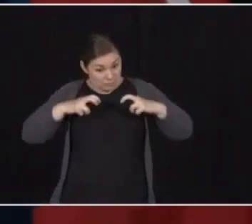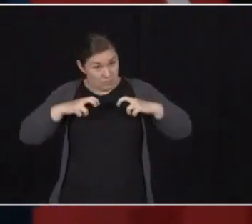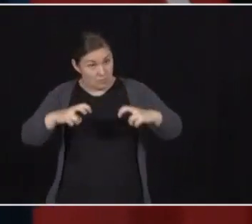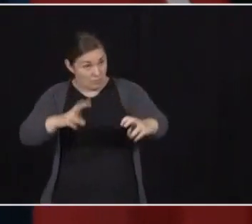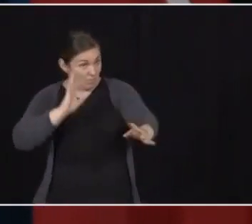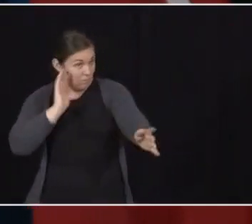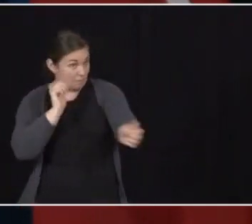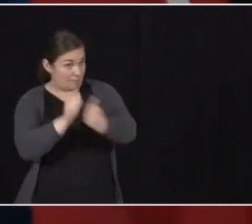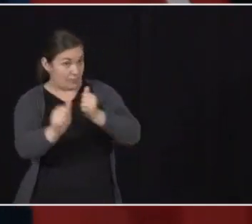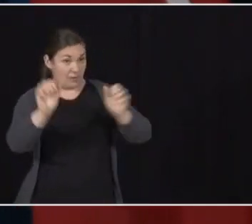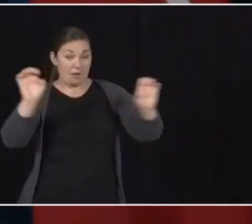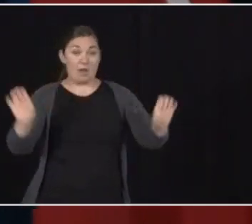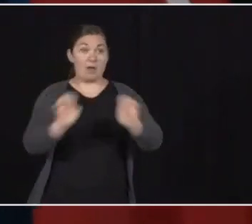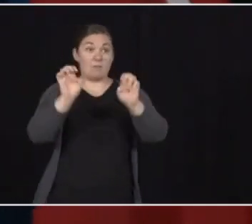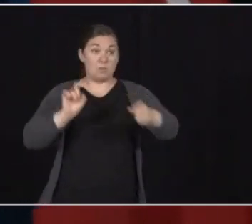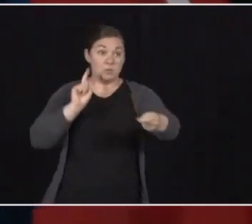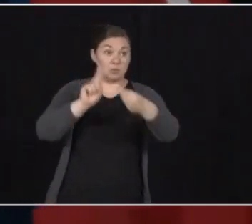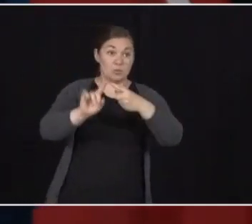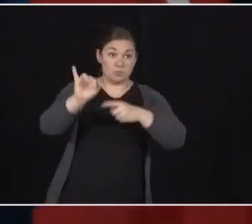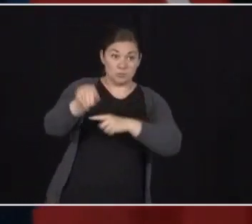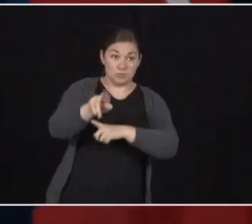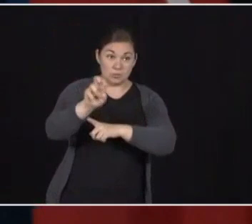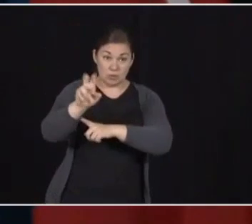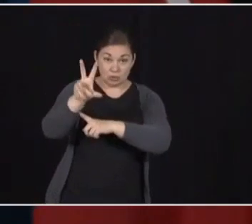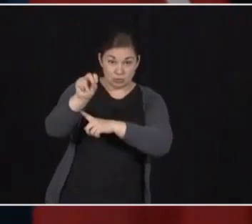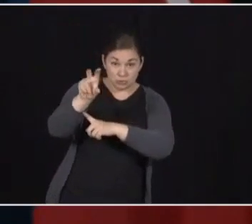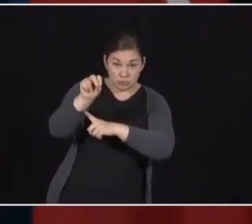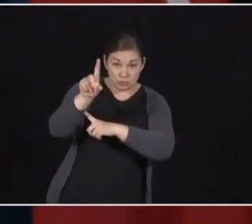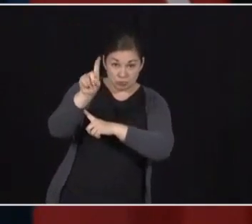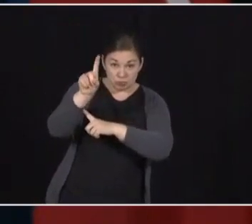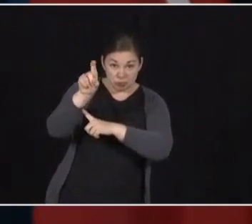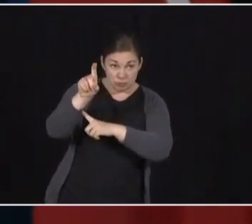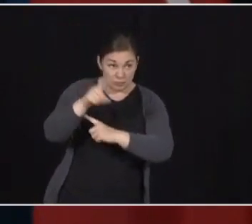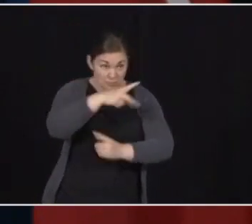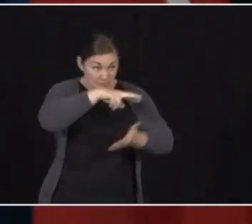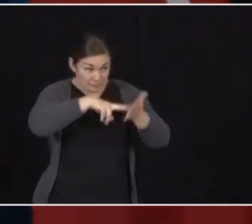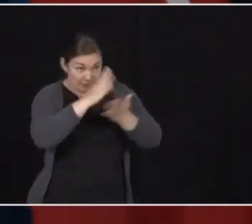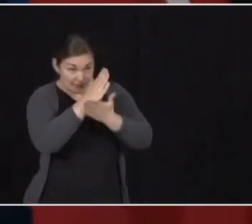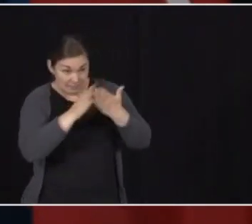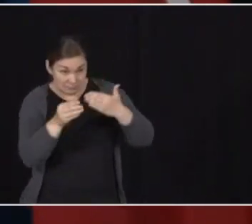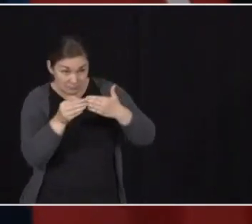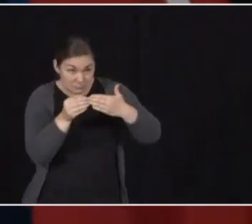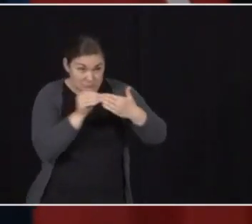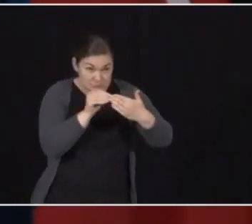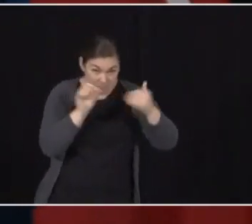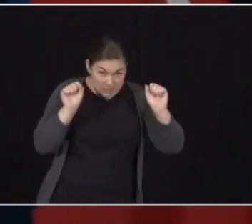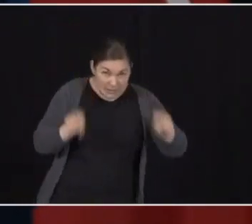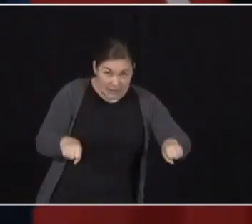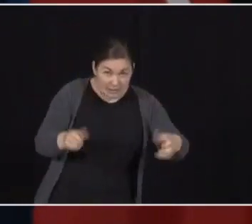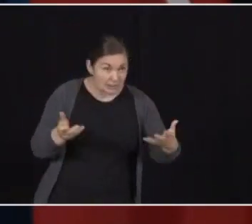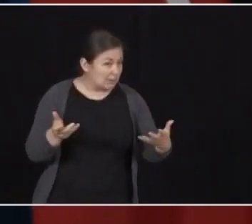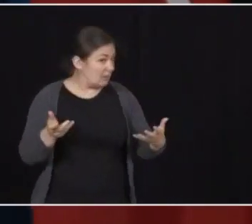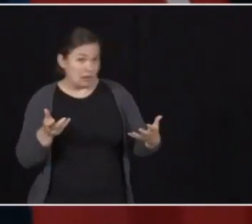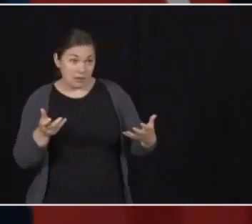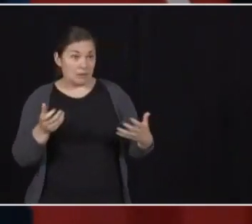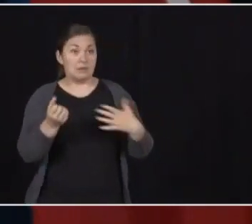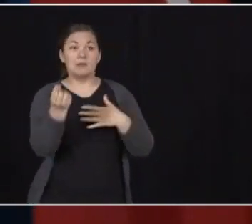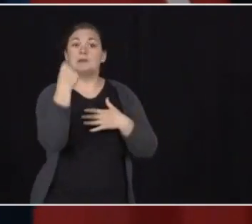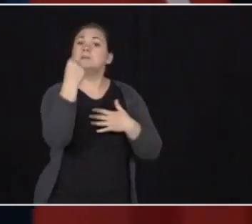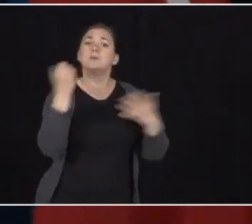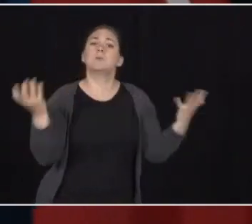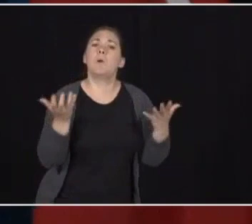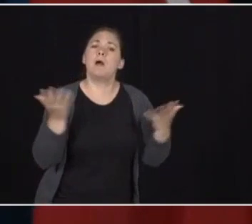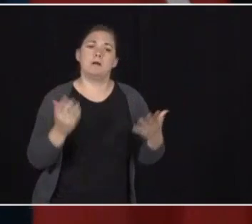30th, can Ontarians expect the easing of some emergency orders? And can you provide us with some insight? Well, I'll